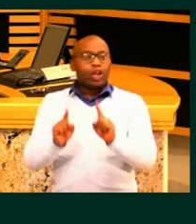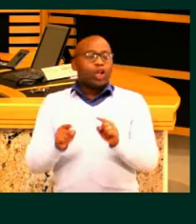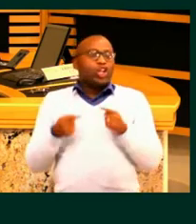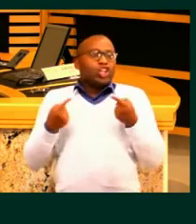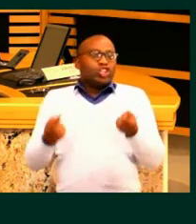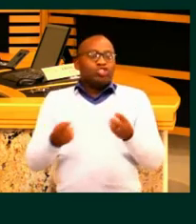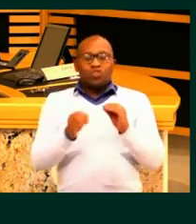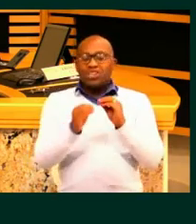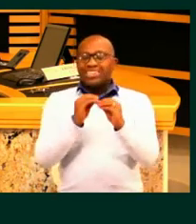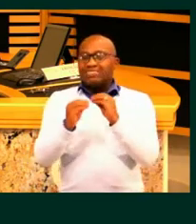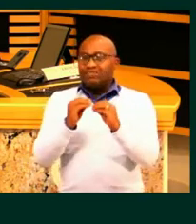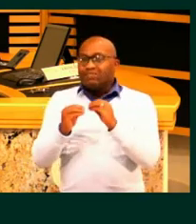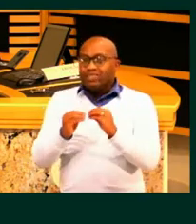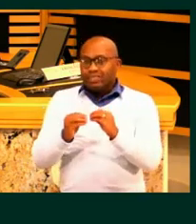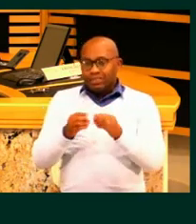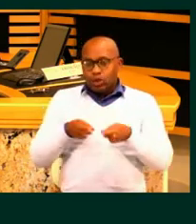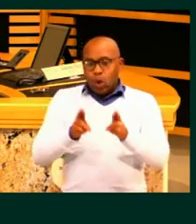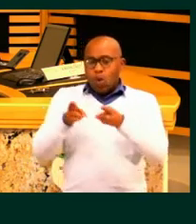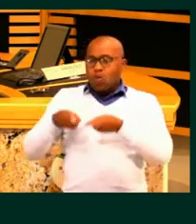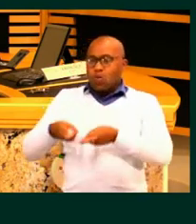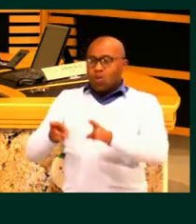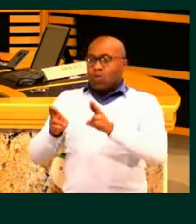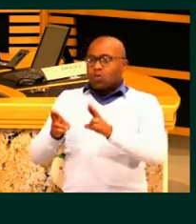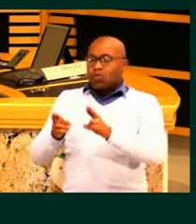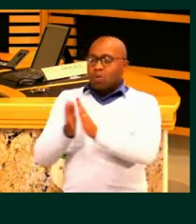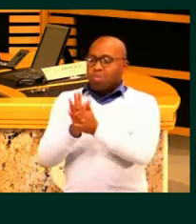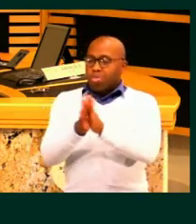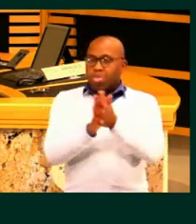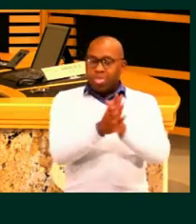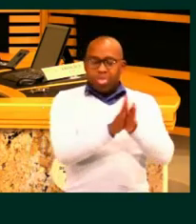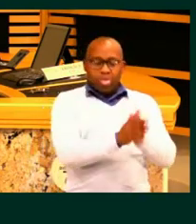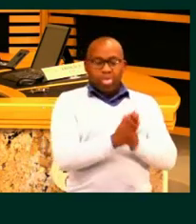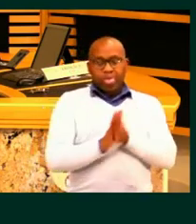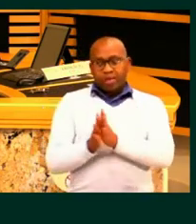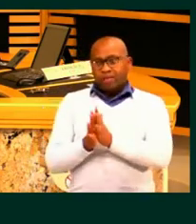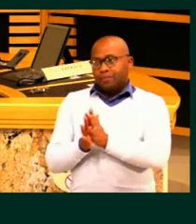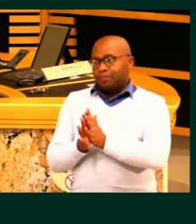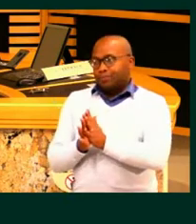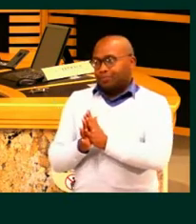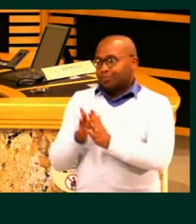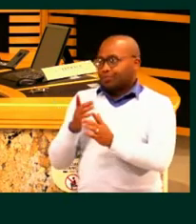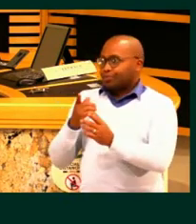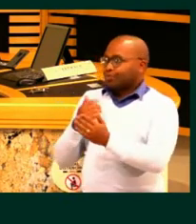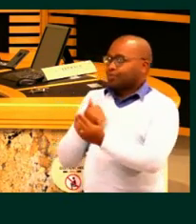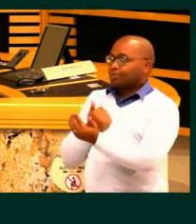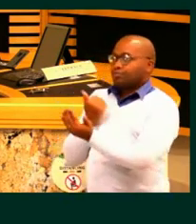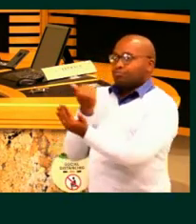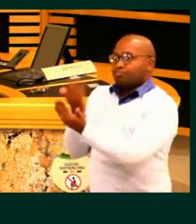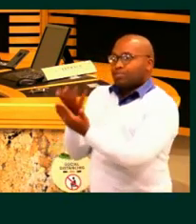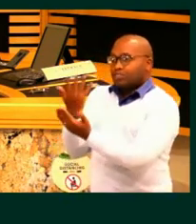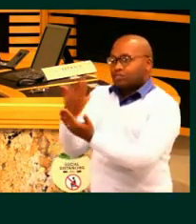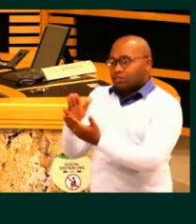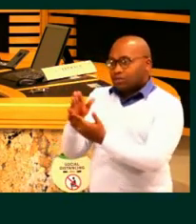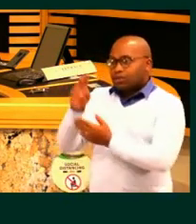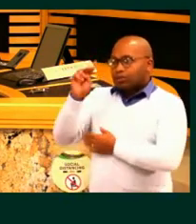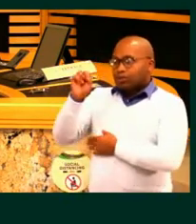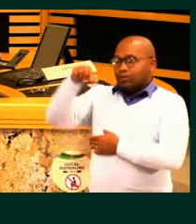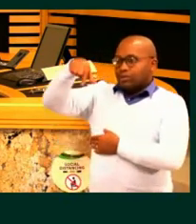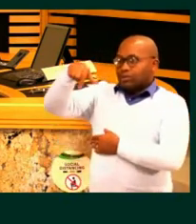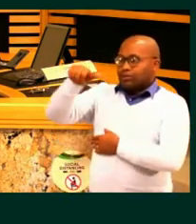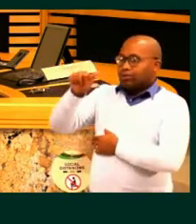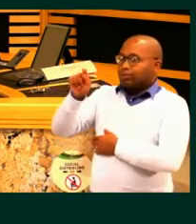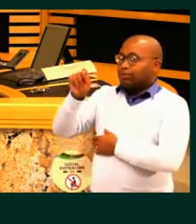roads honorable speaker My Dear honorable MEC of roads and transport has openly